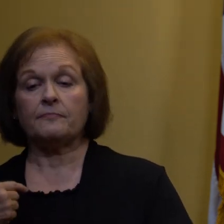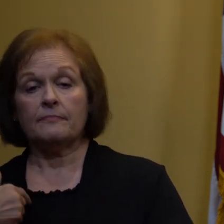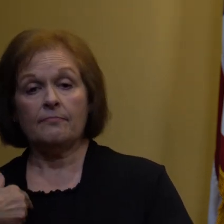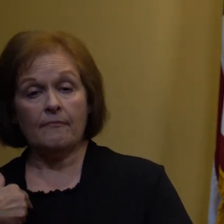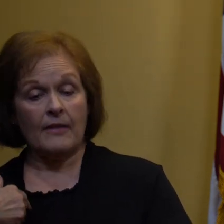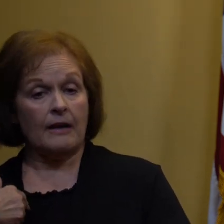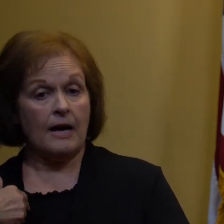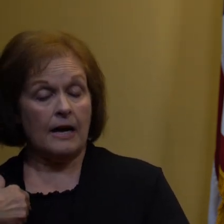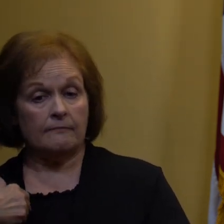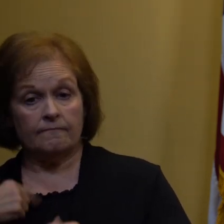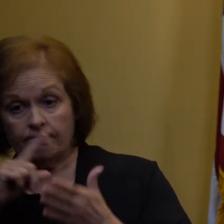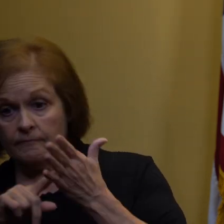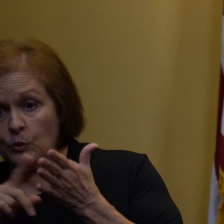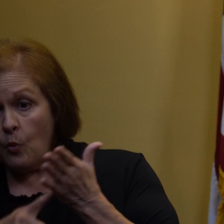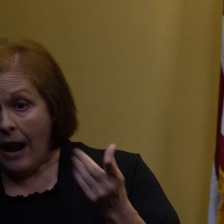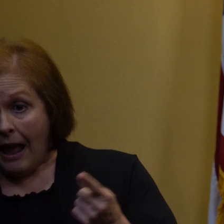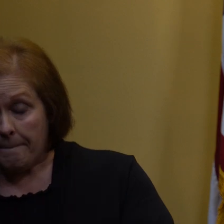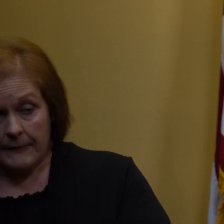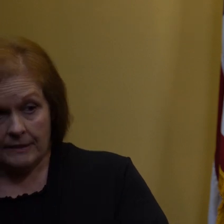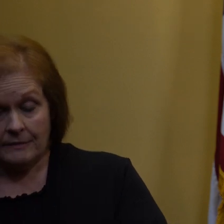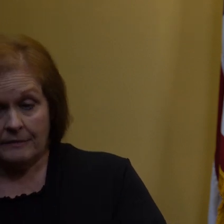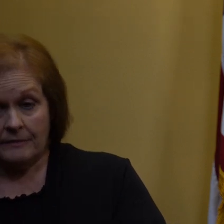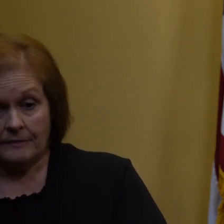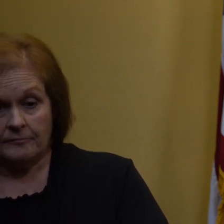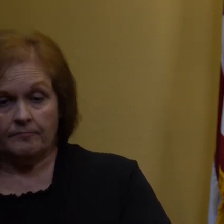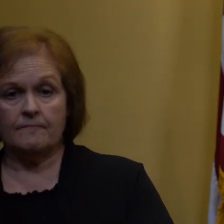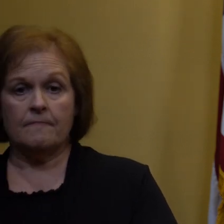of what happened, and